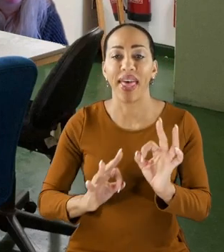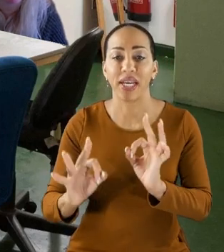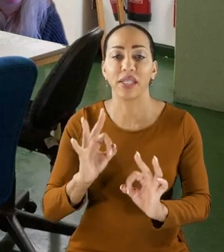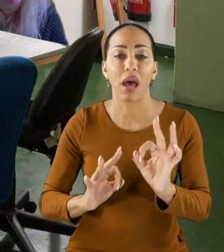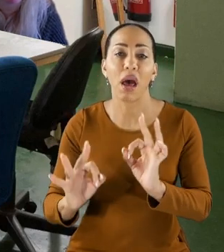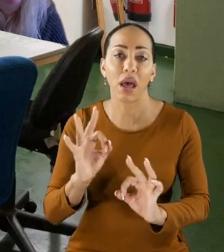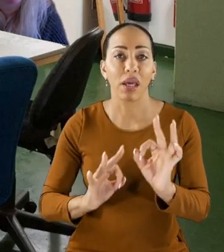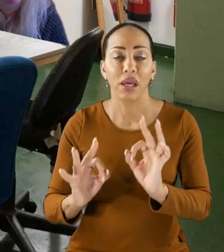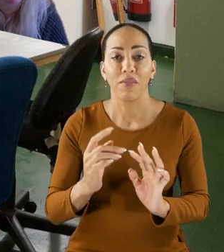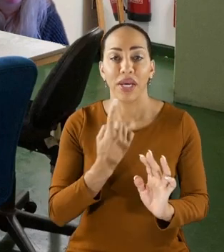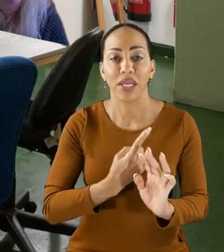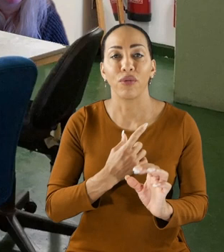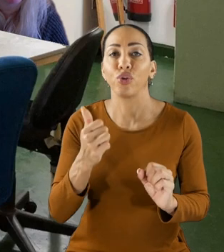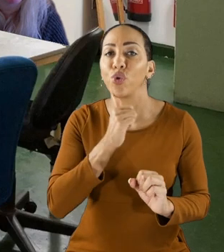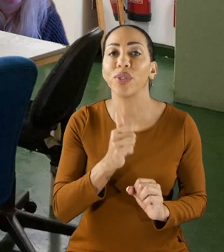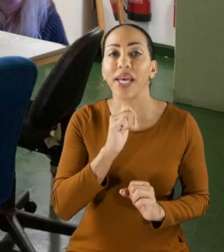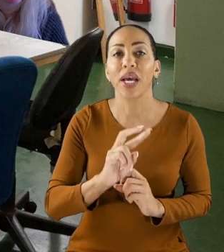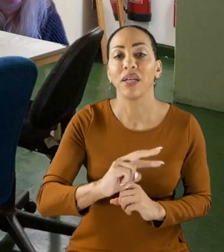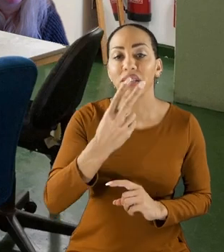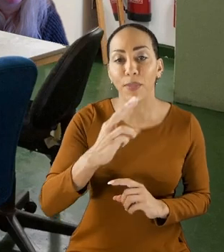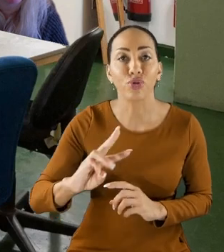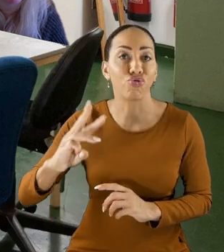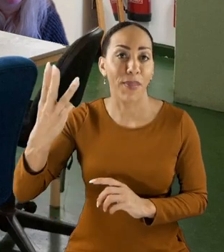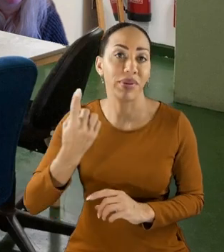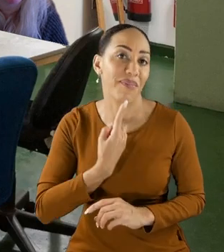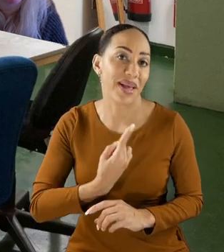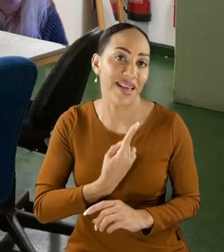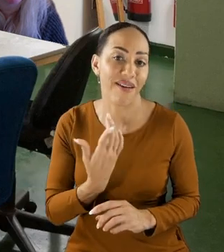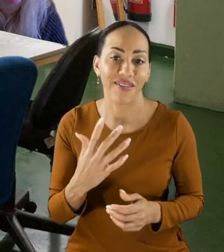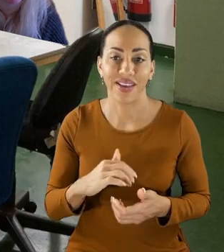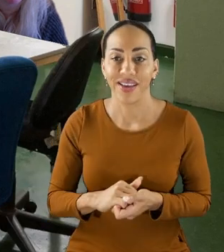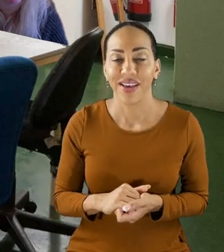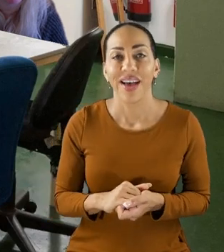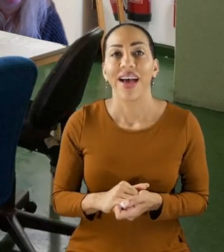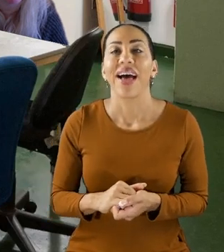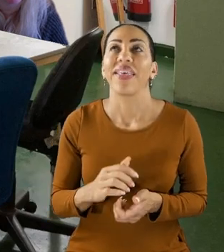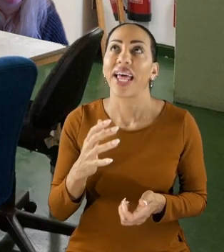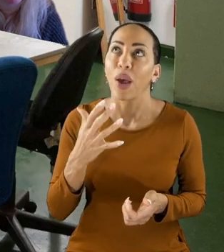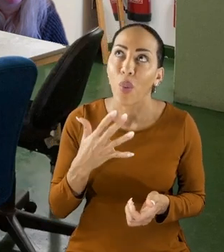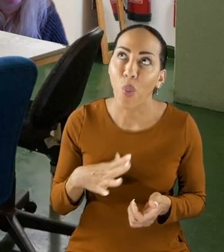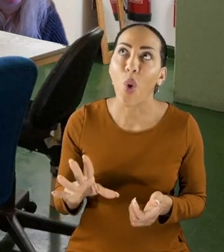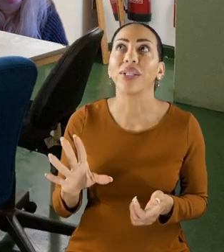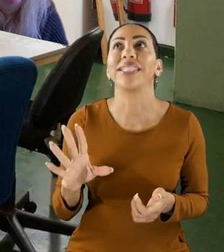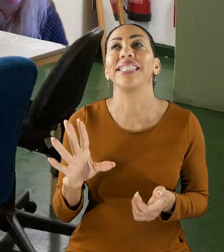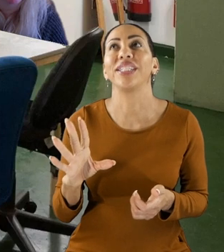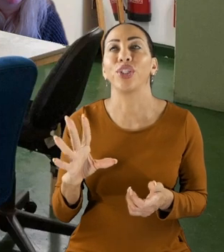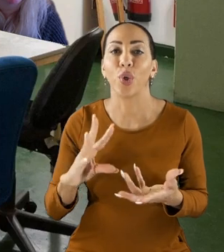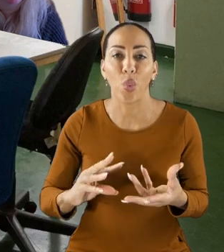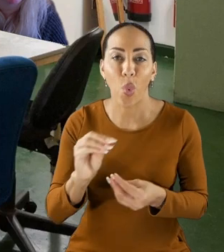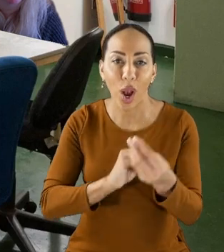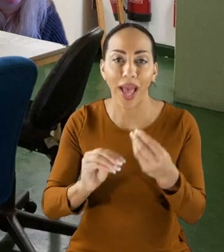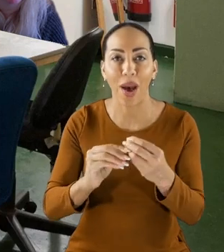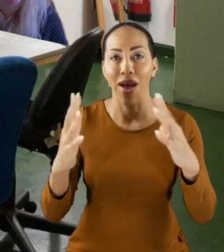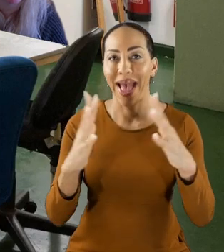using doubles of myself and triples of myself and so on. But then it was just about synchronizing, which just takes a lot